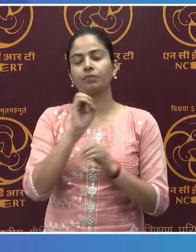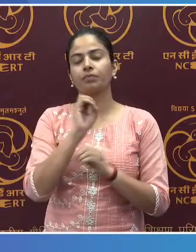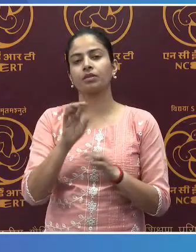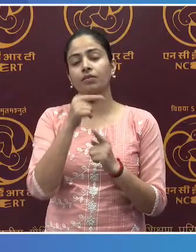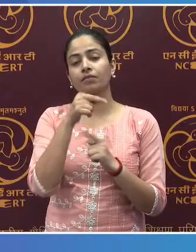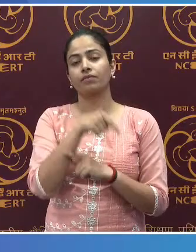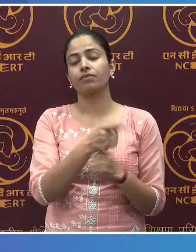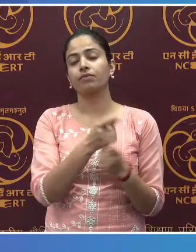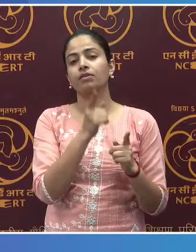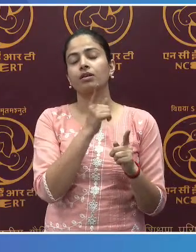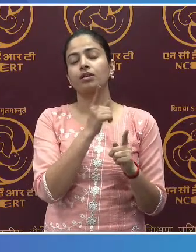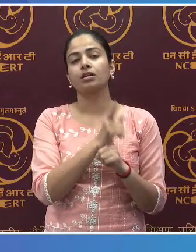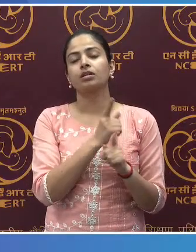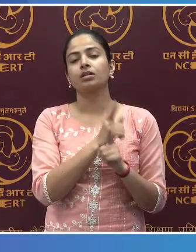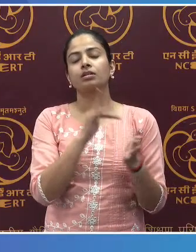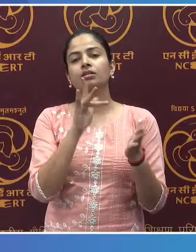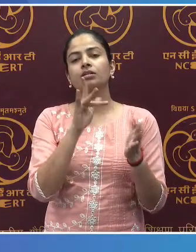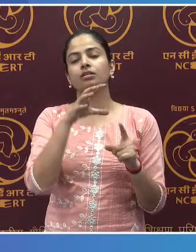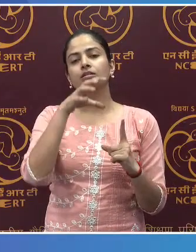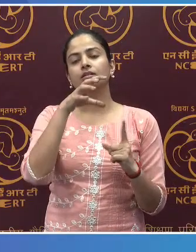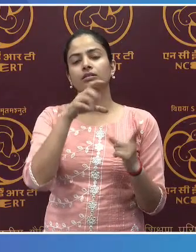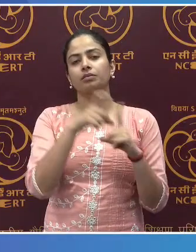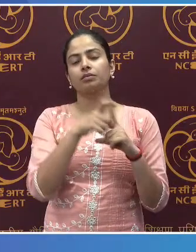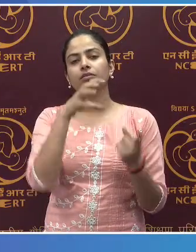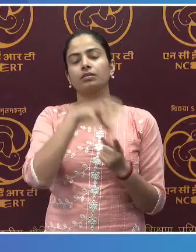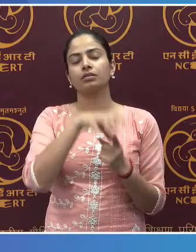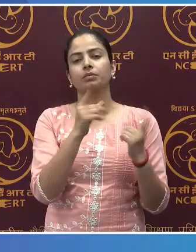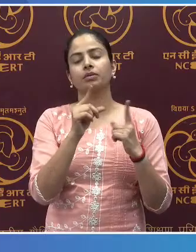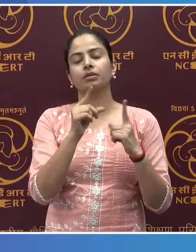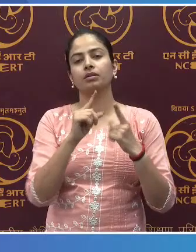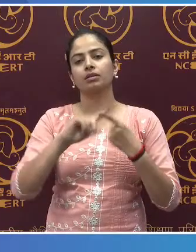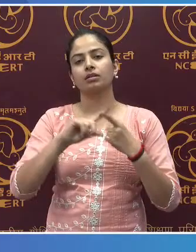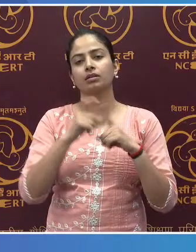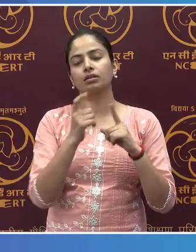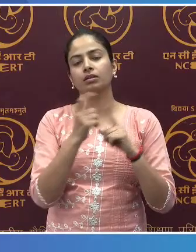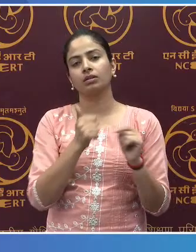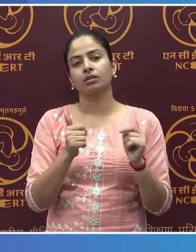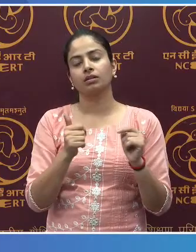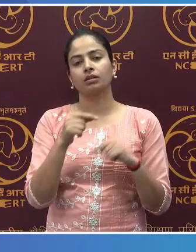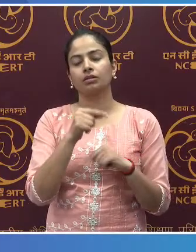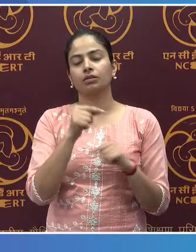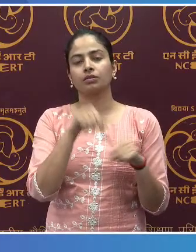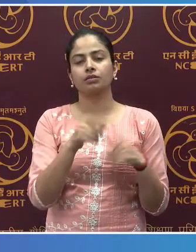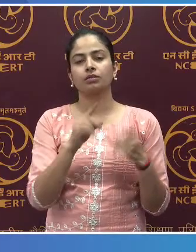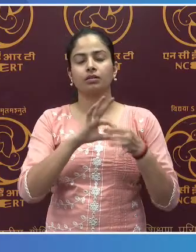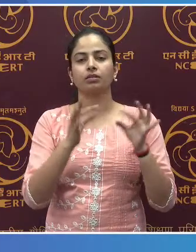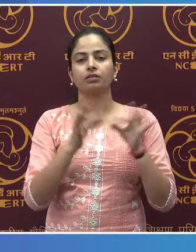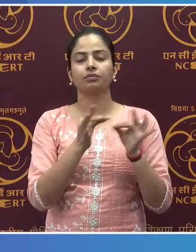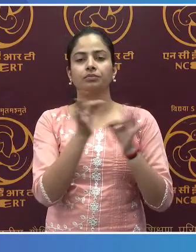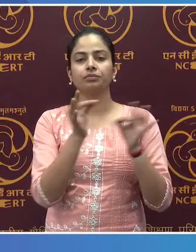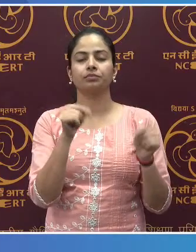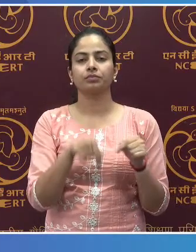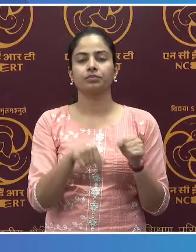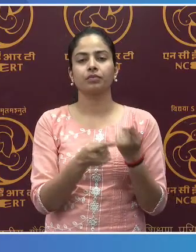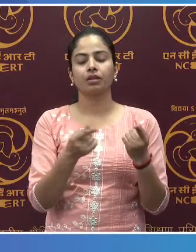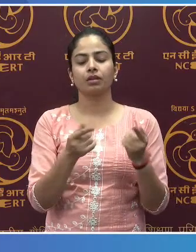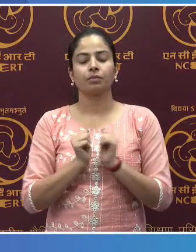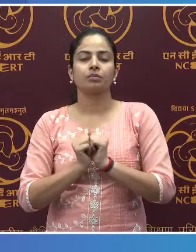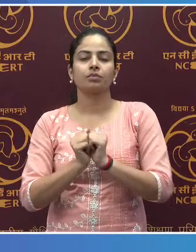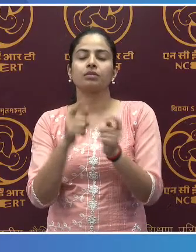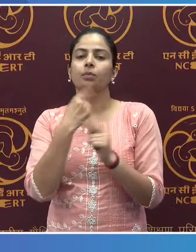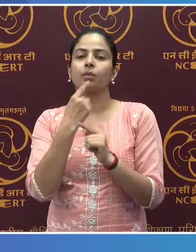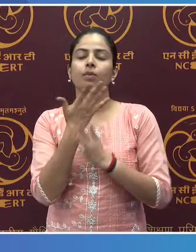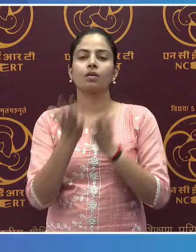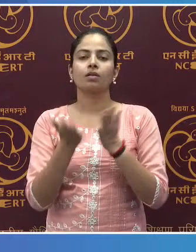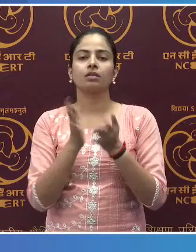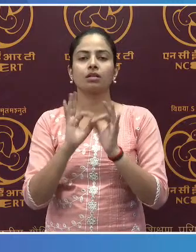is Associate Professor from Department in Education in Social Sciences from NCERT New Delhi, and we both are accompanied by our Indian